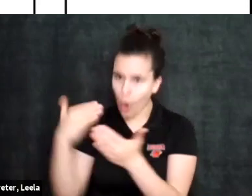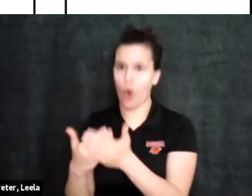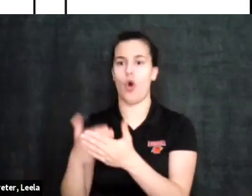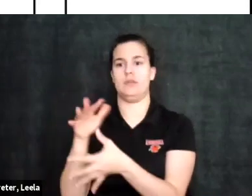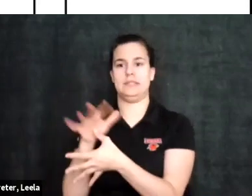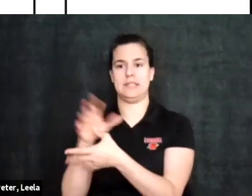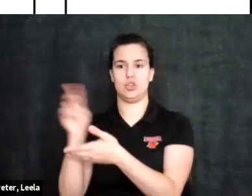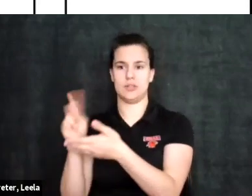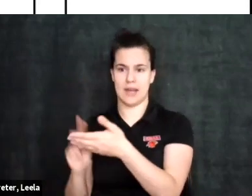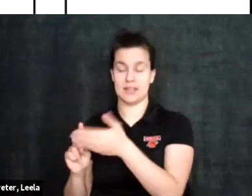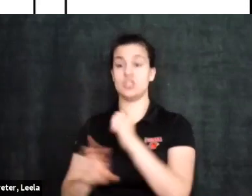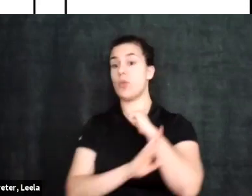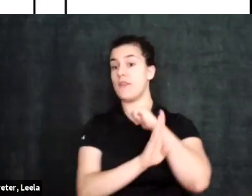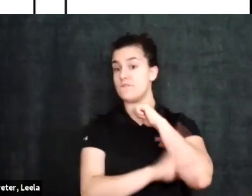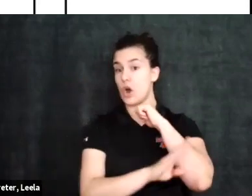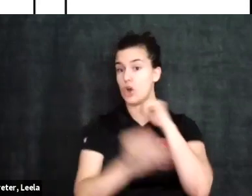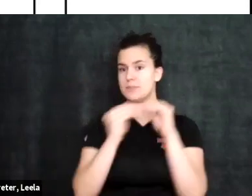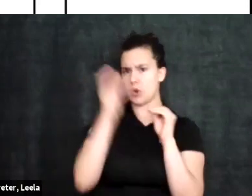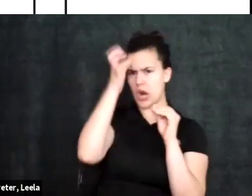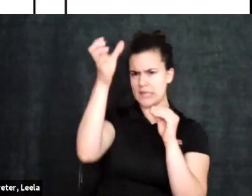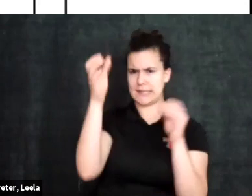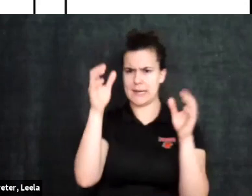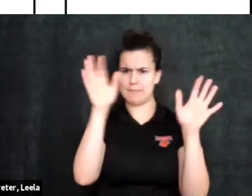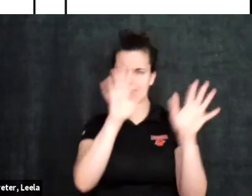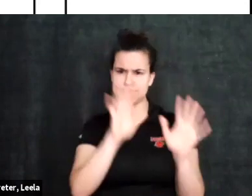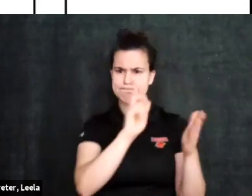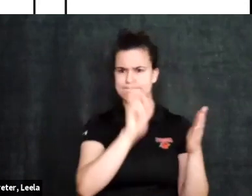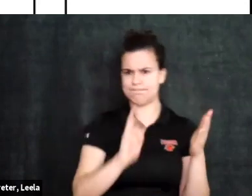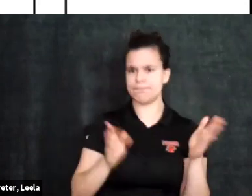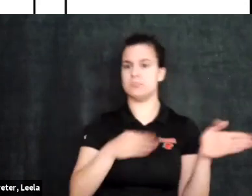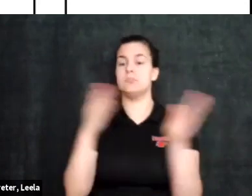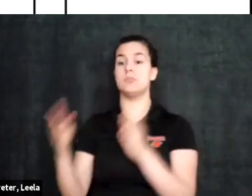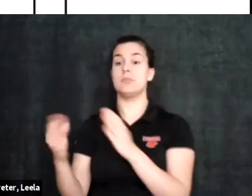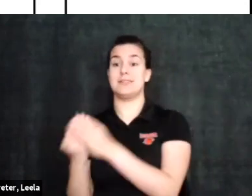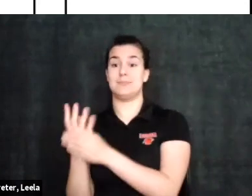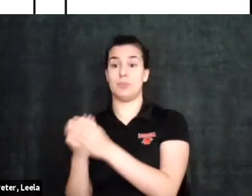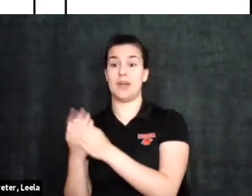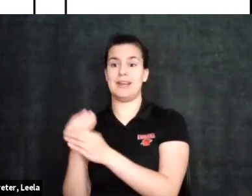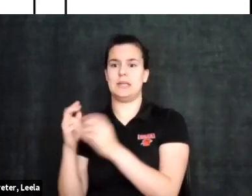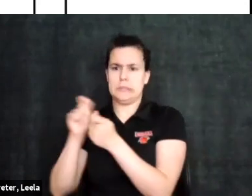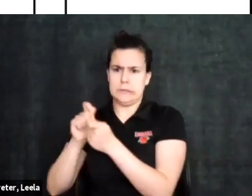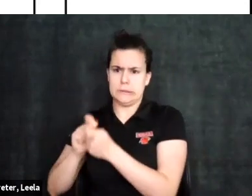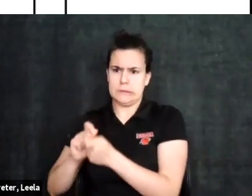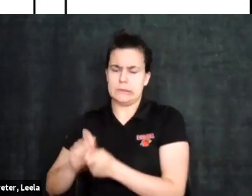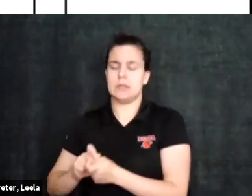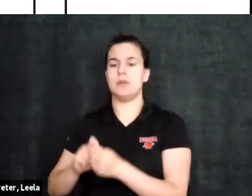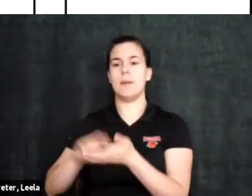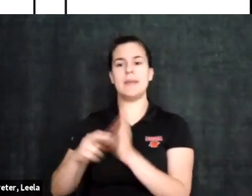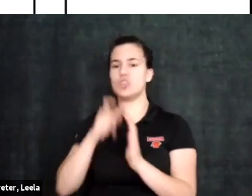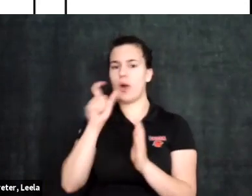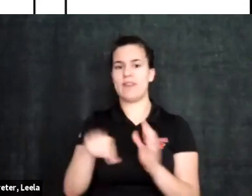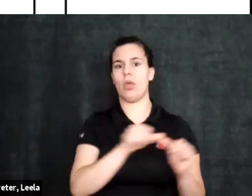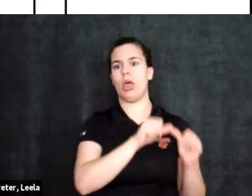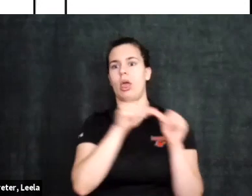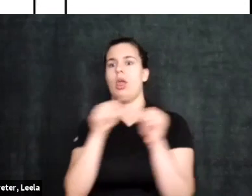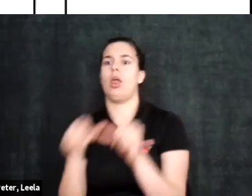the fall is conceptual, the spring is detailed, so you don't have to do it continuously. You can be in